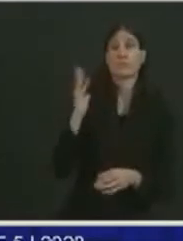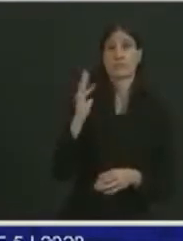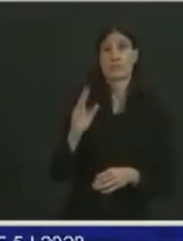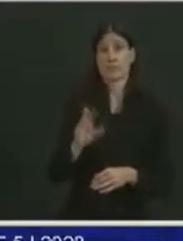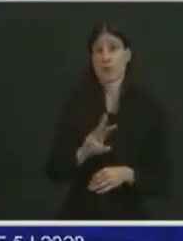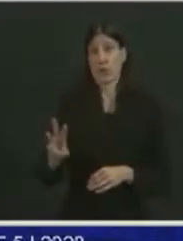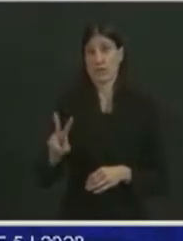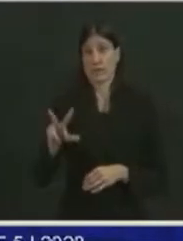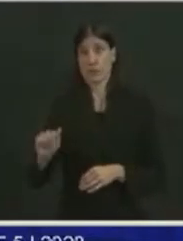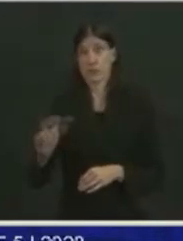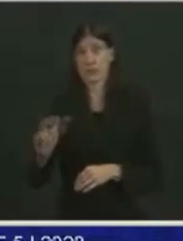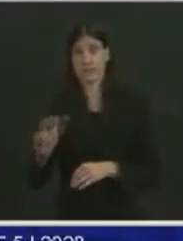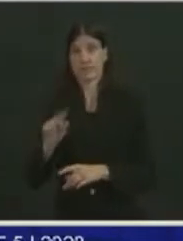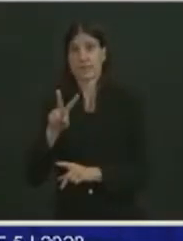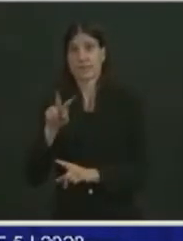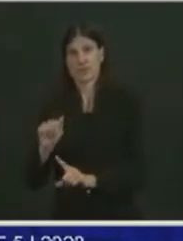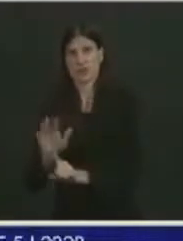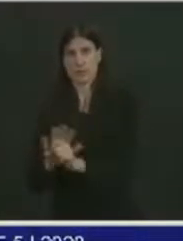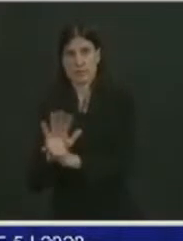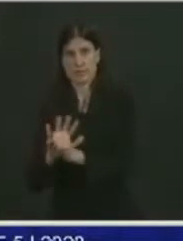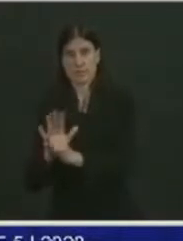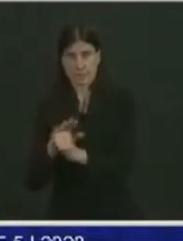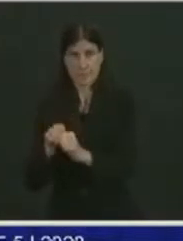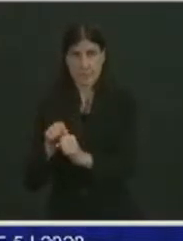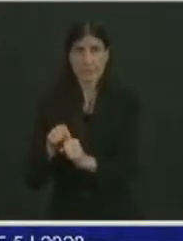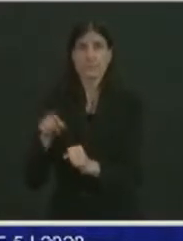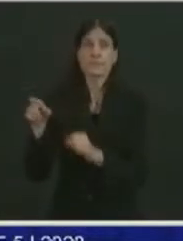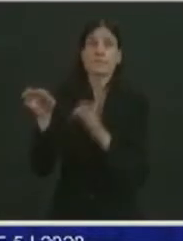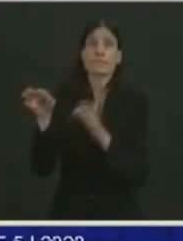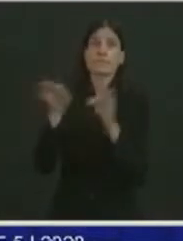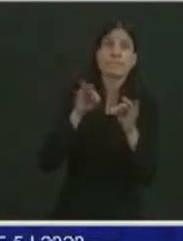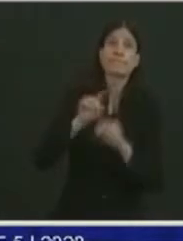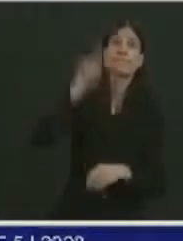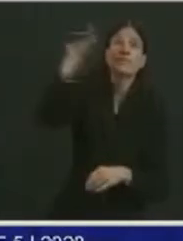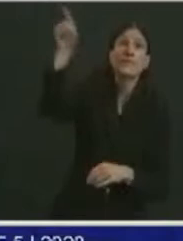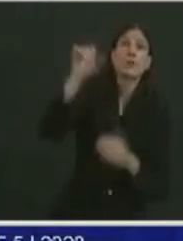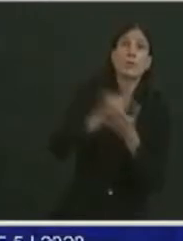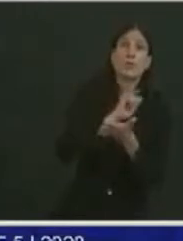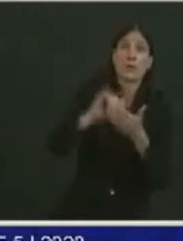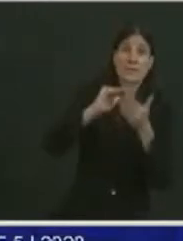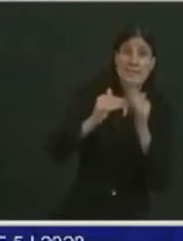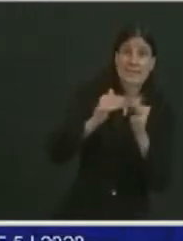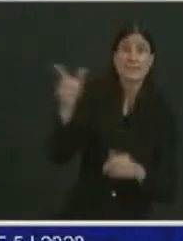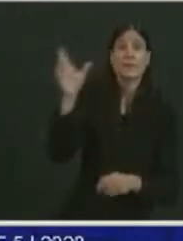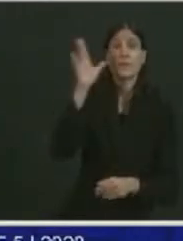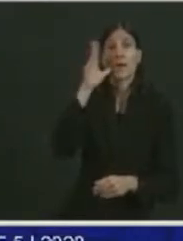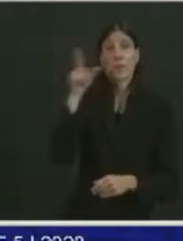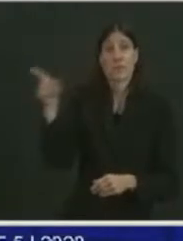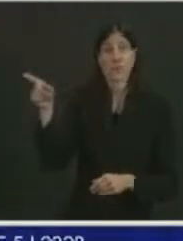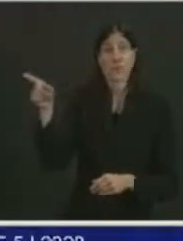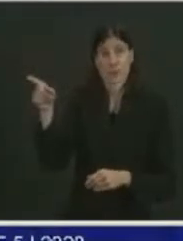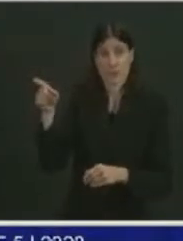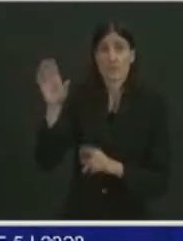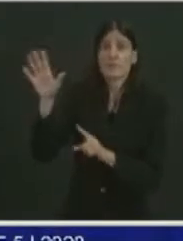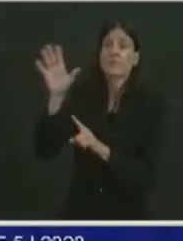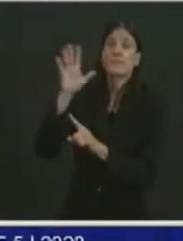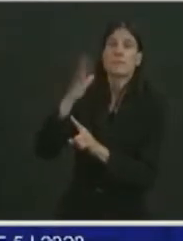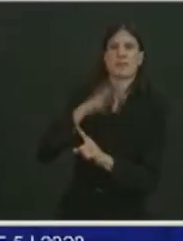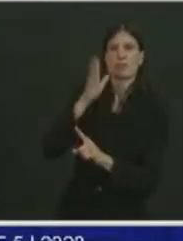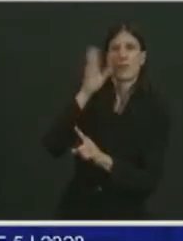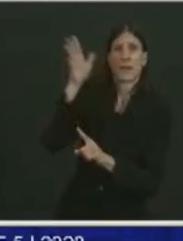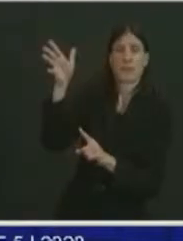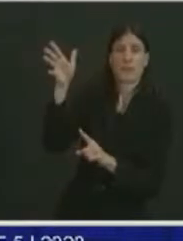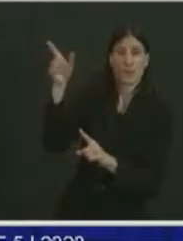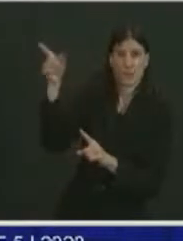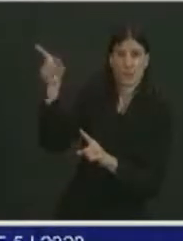girl after her mother sadly passed away when she was 11. Went to school in New York City from